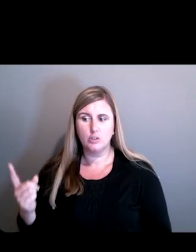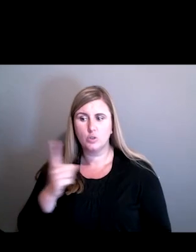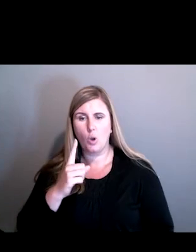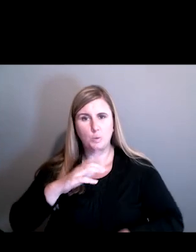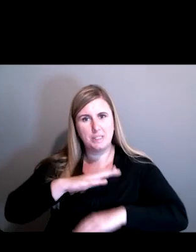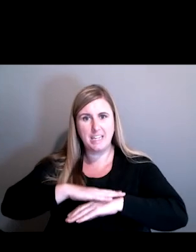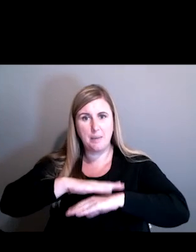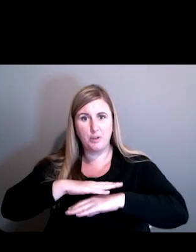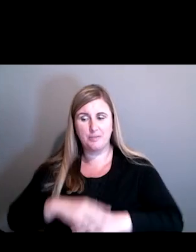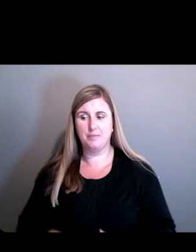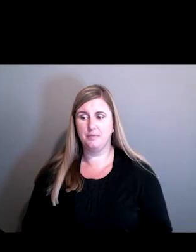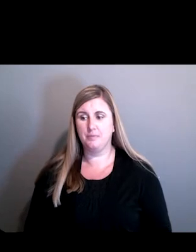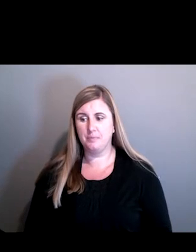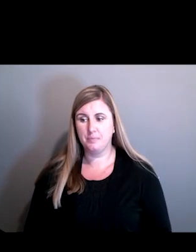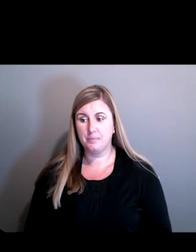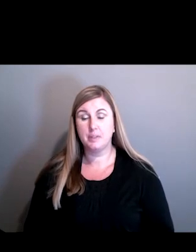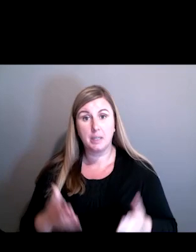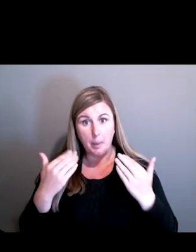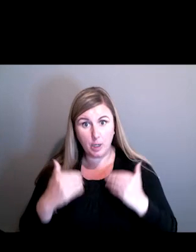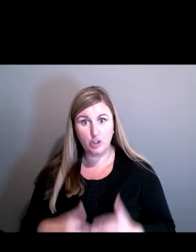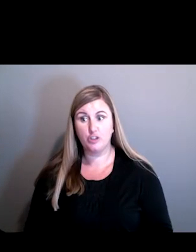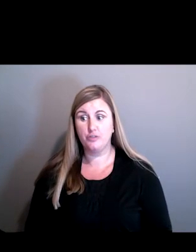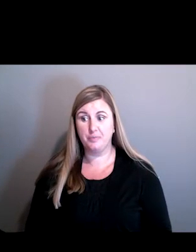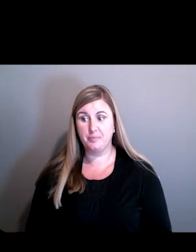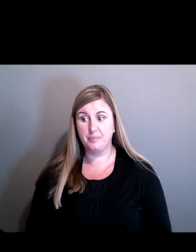he goes. Let's go to the table.